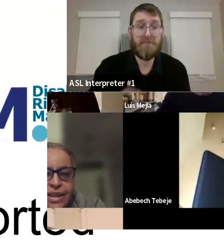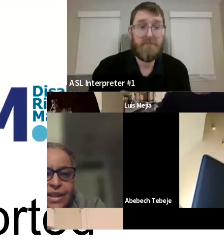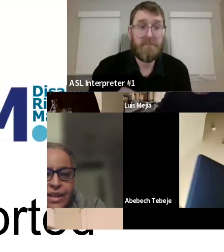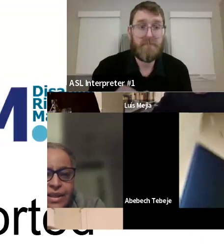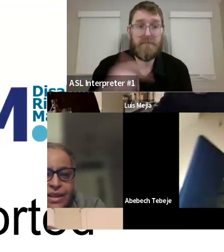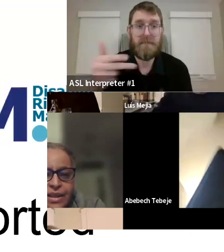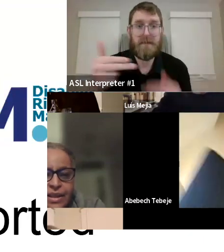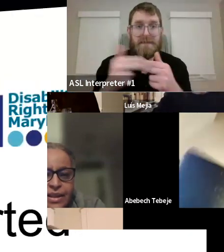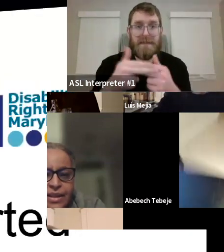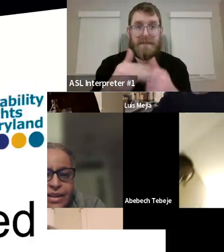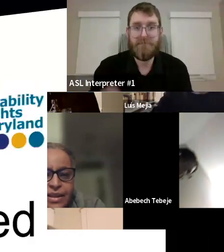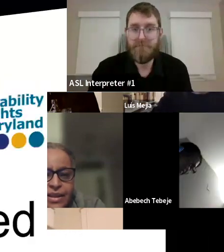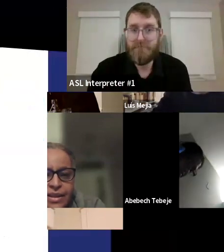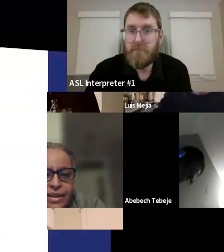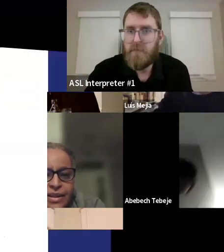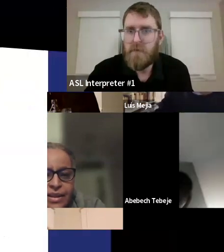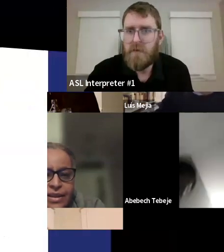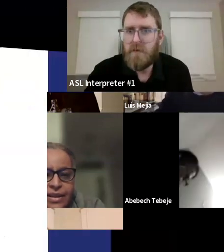slide.